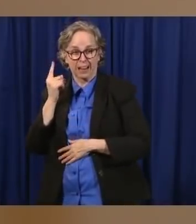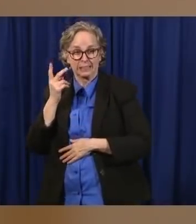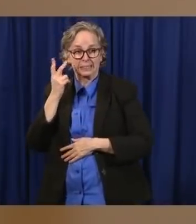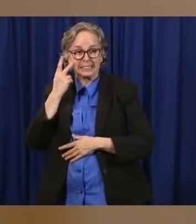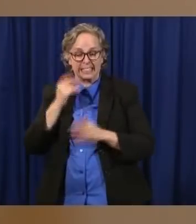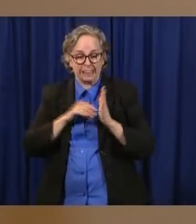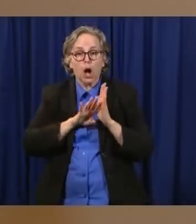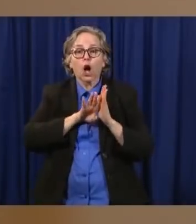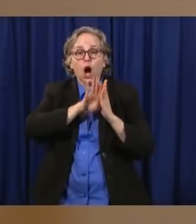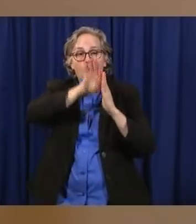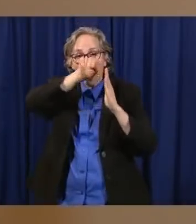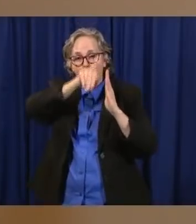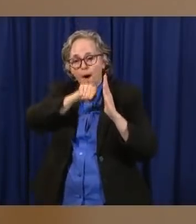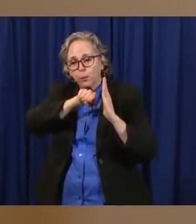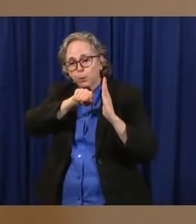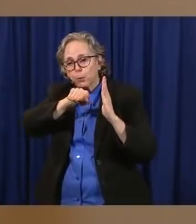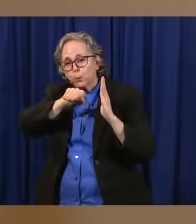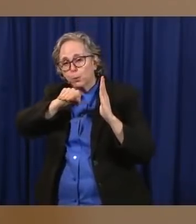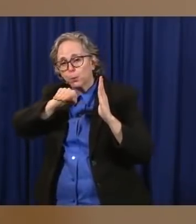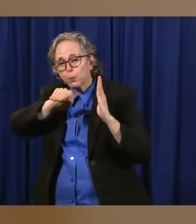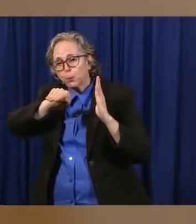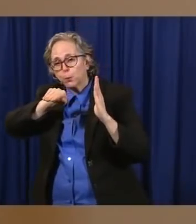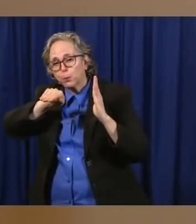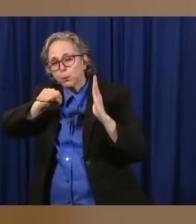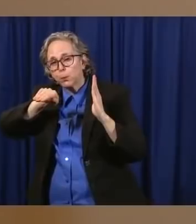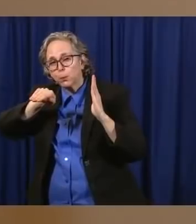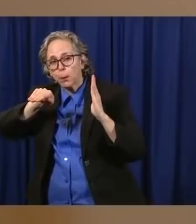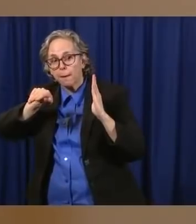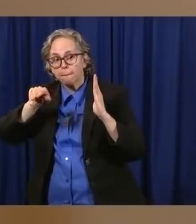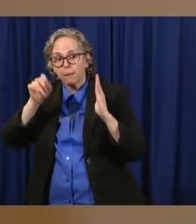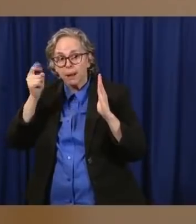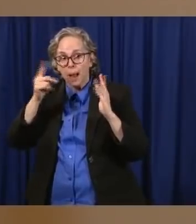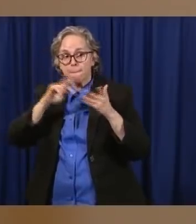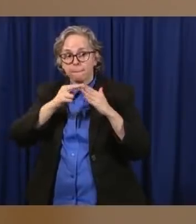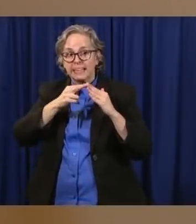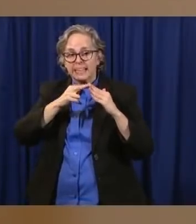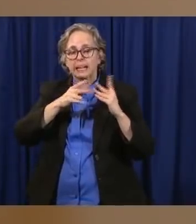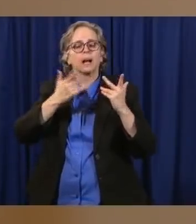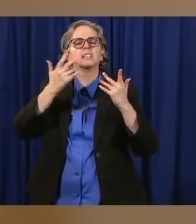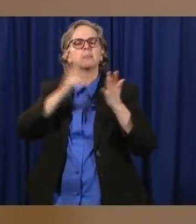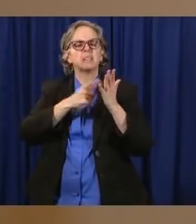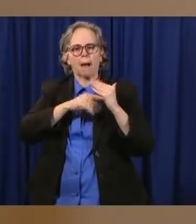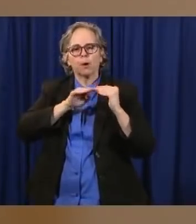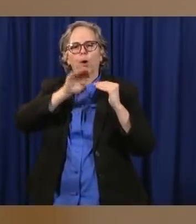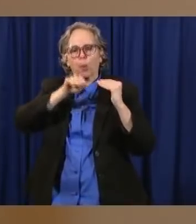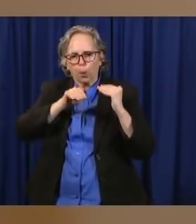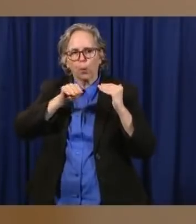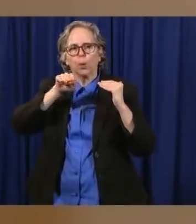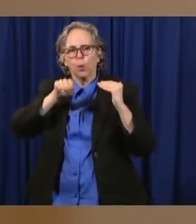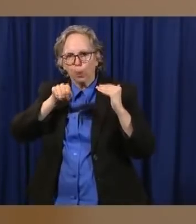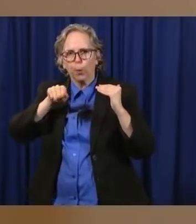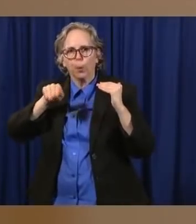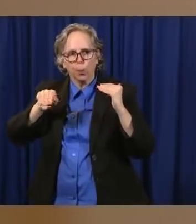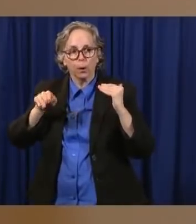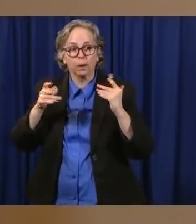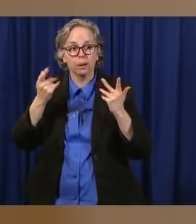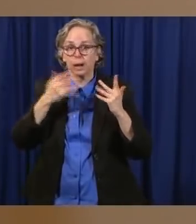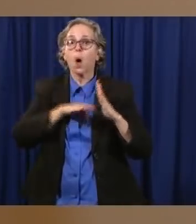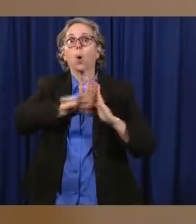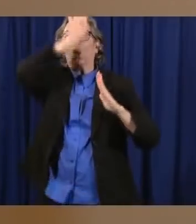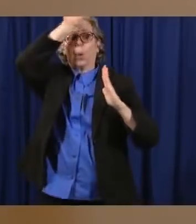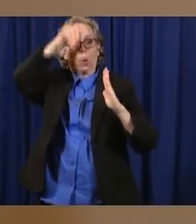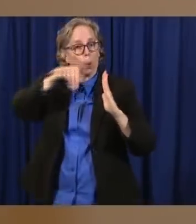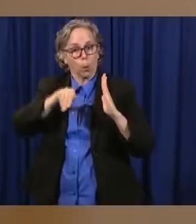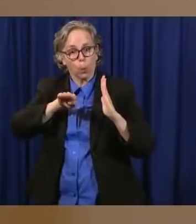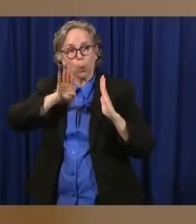going to be in the case of coronavirus is a squiggly line of spikes. Not as spiky as the beginning spike, but